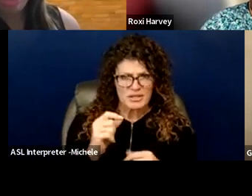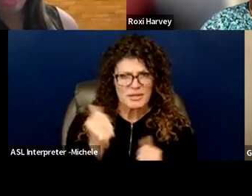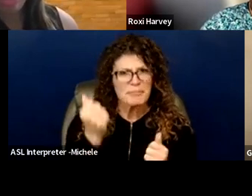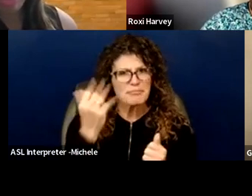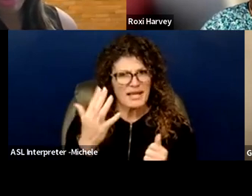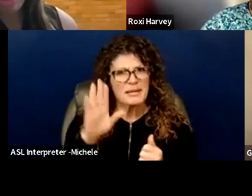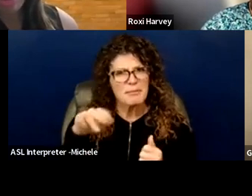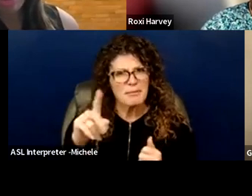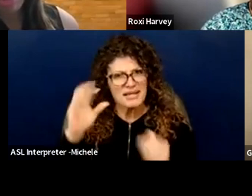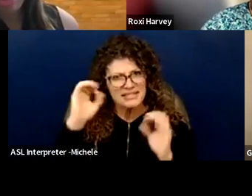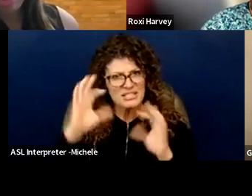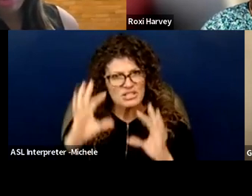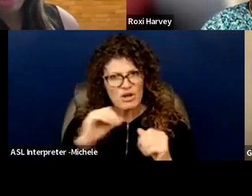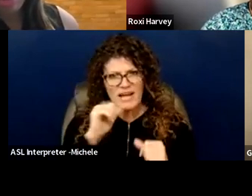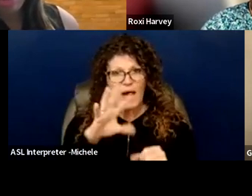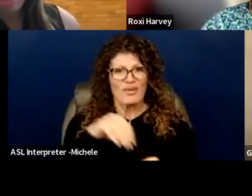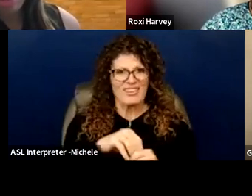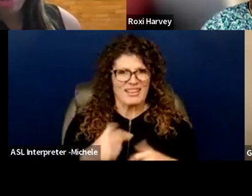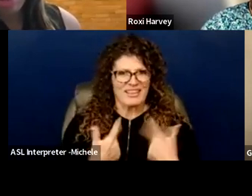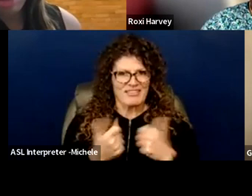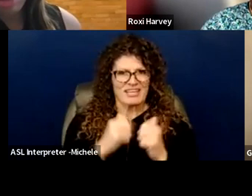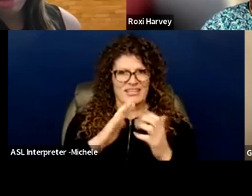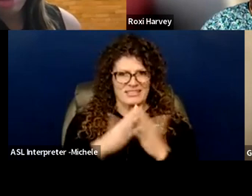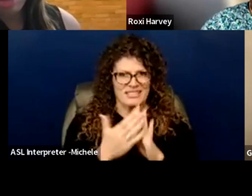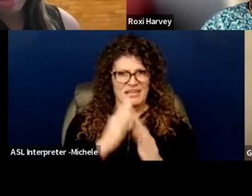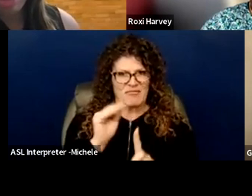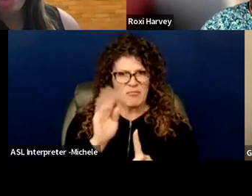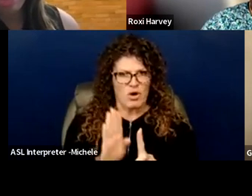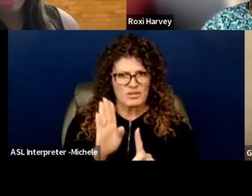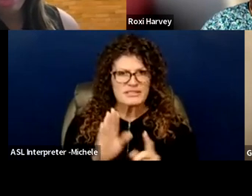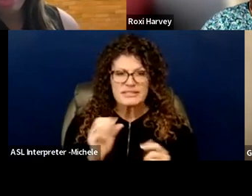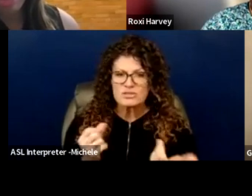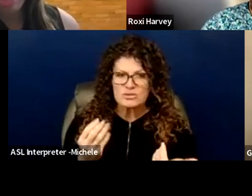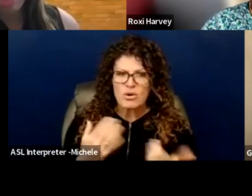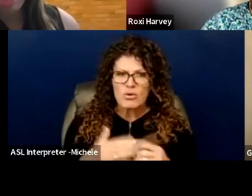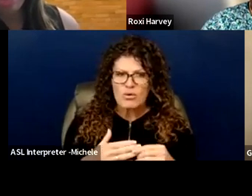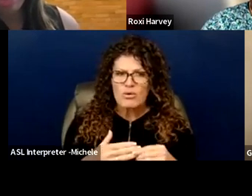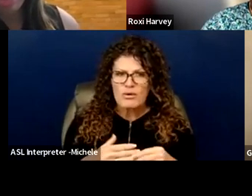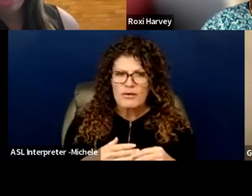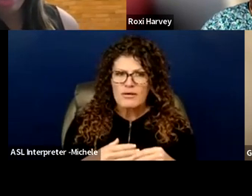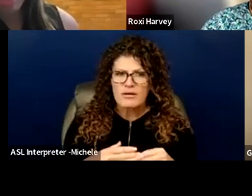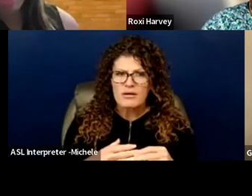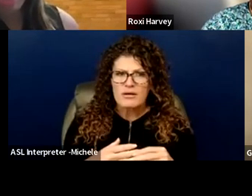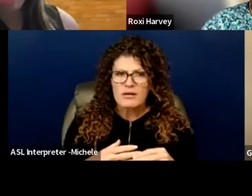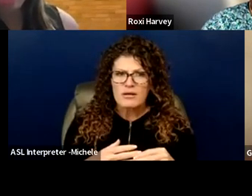BPS teachers are not necessarily living in the city of Boston. So, you know, there are a number of folks who